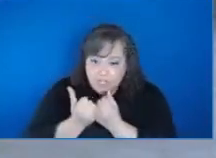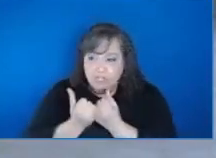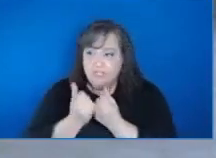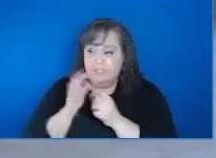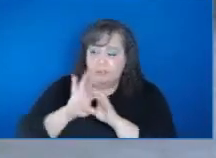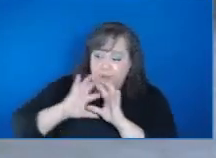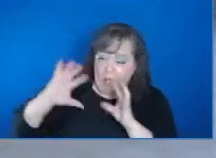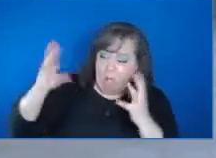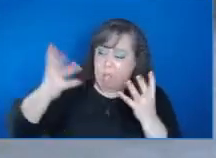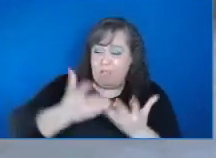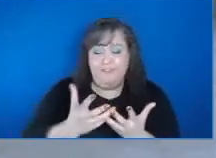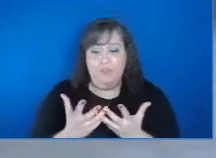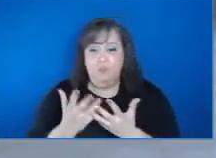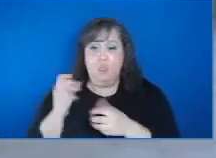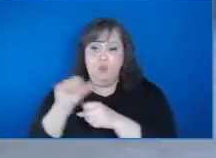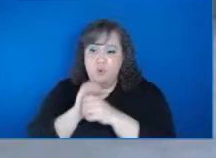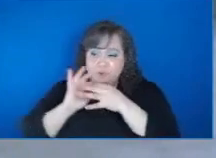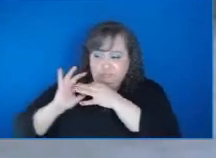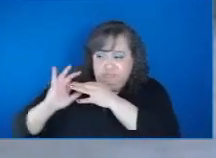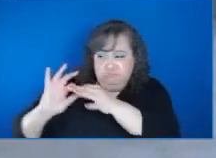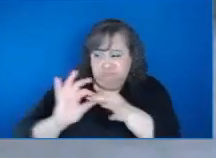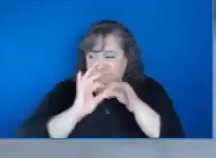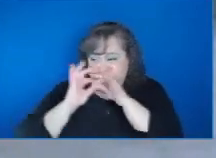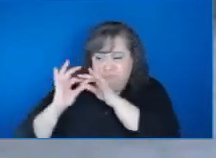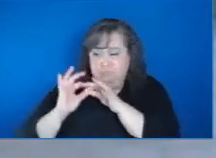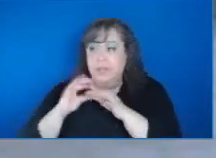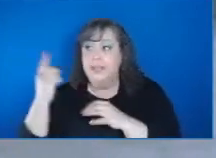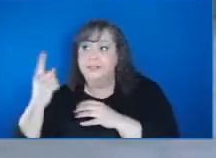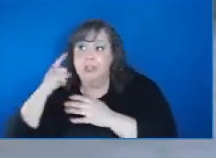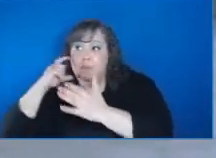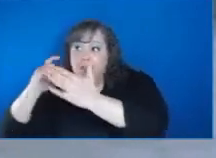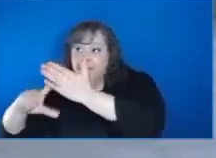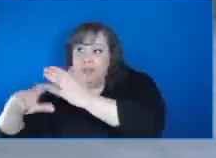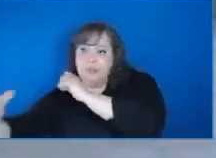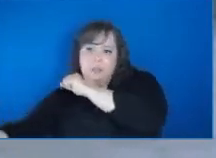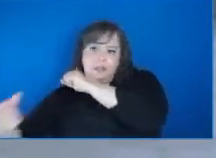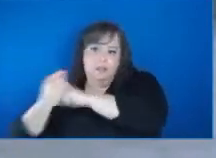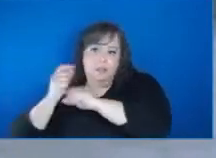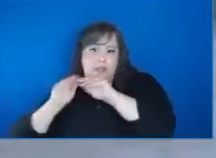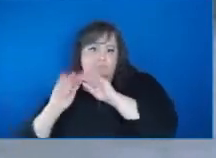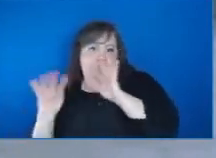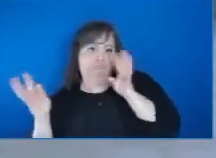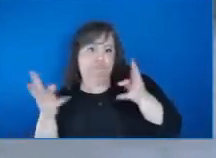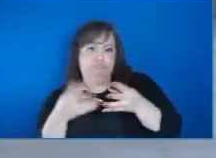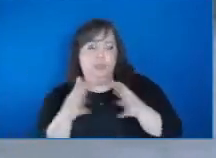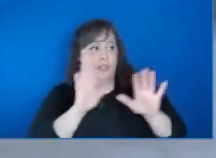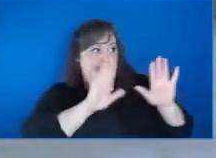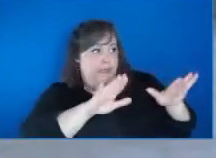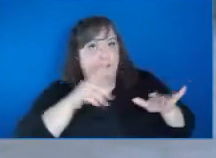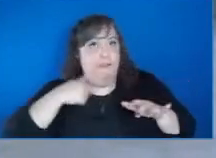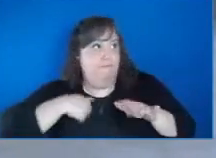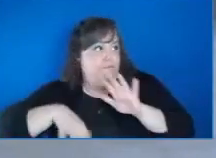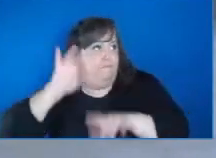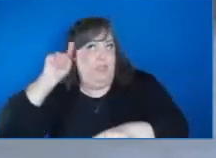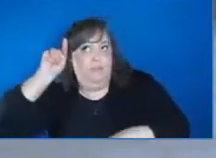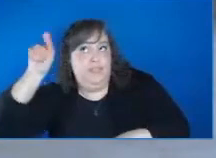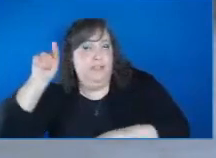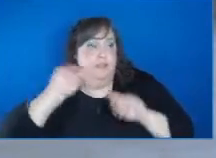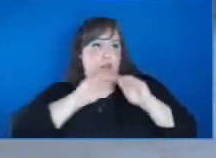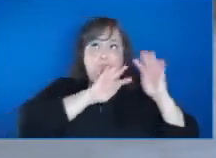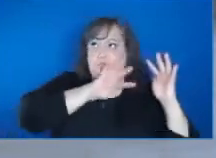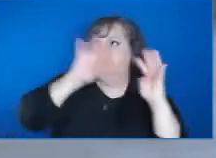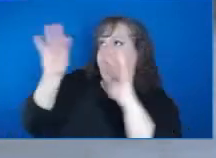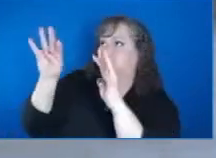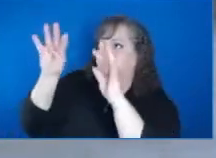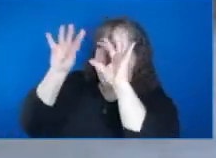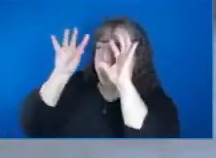coordinate the observations. Someone detects an asteroid and they send a signal out to everybody that says, hey, I found this asteroid, and everybody points their telescope and